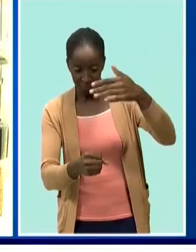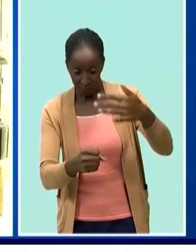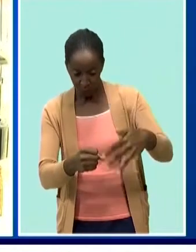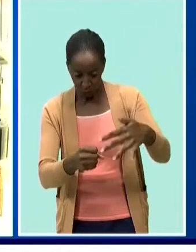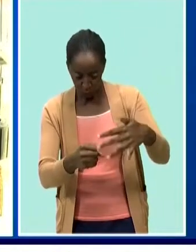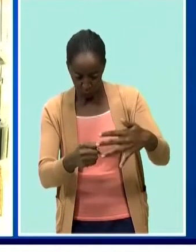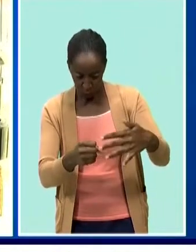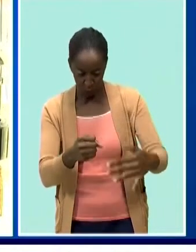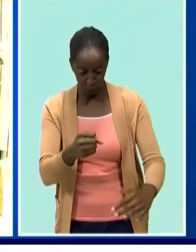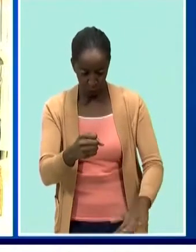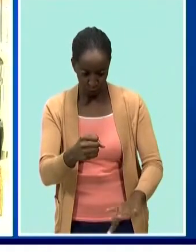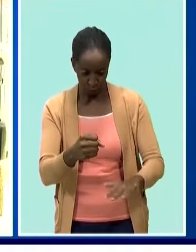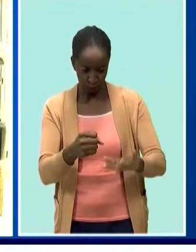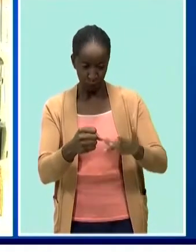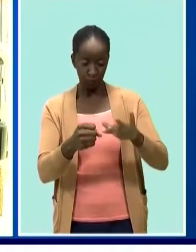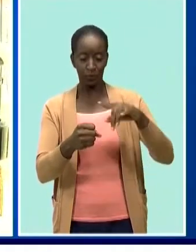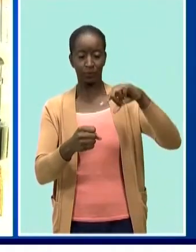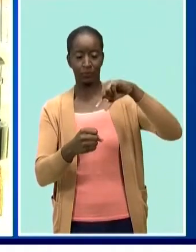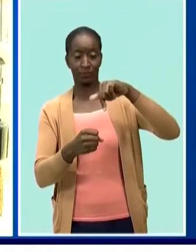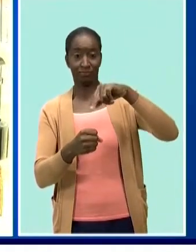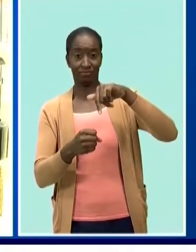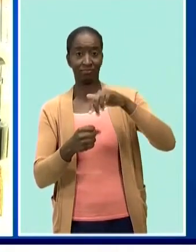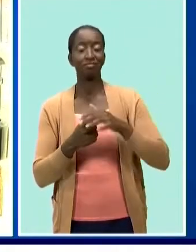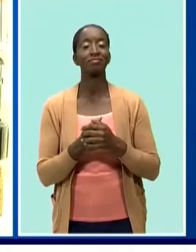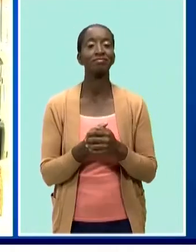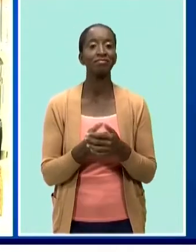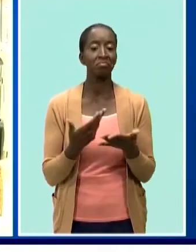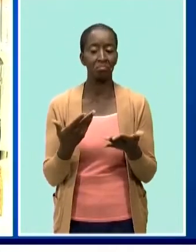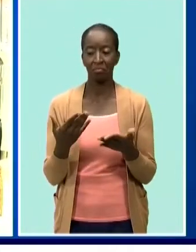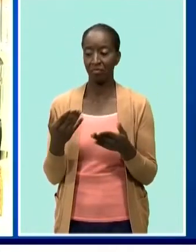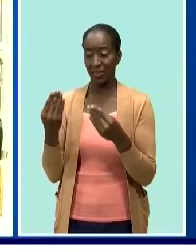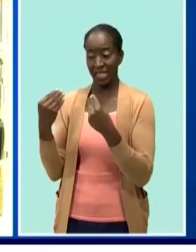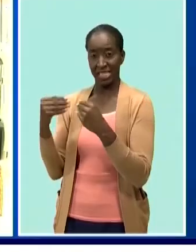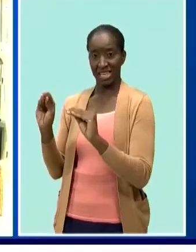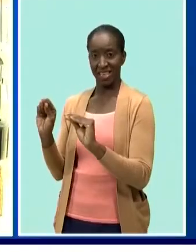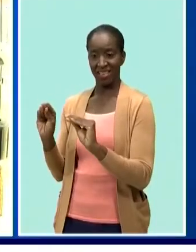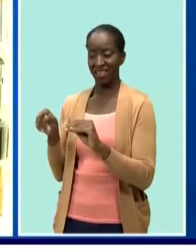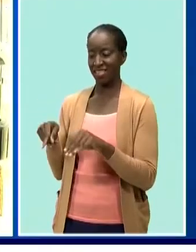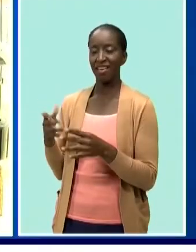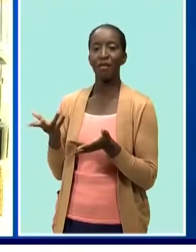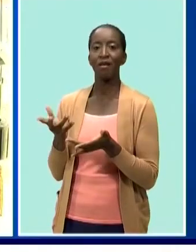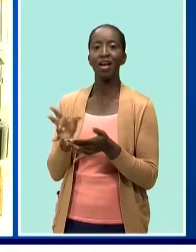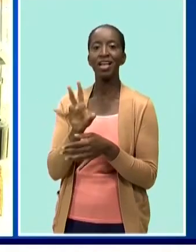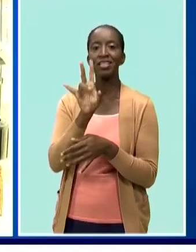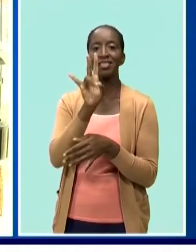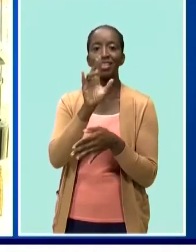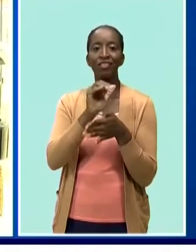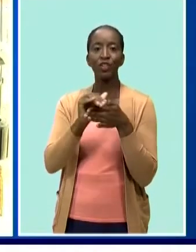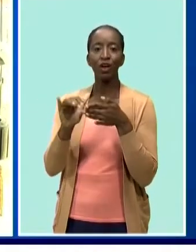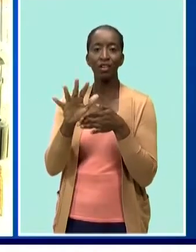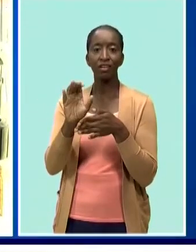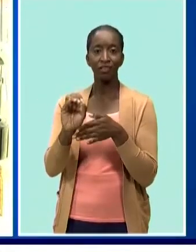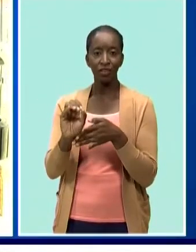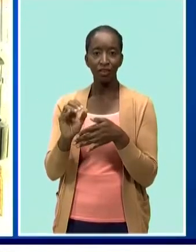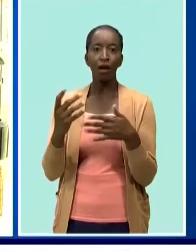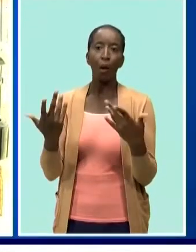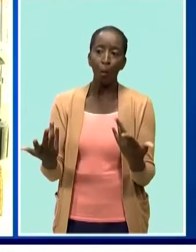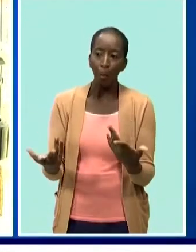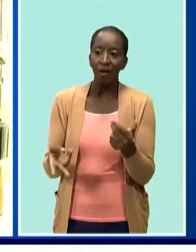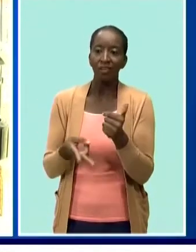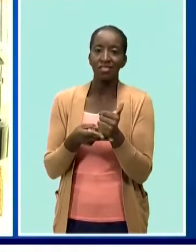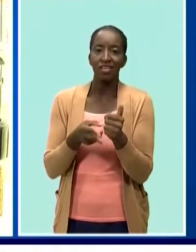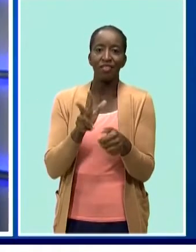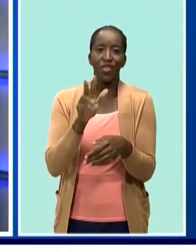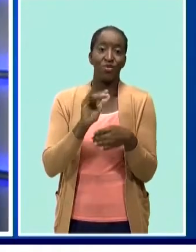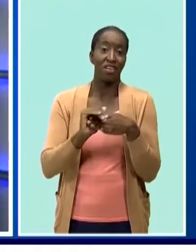away. As long as it's clean, we can supply that to them at $7.50. So that's over $3 saving on just 1